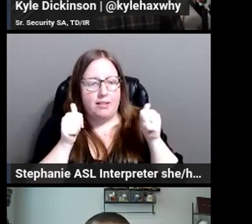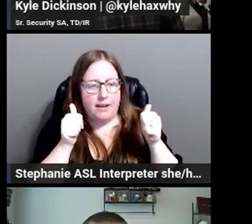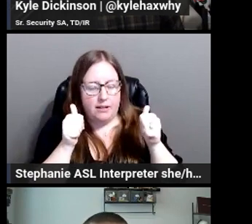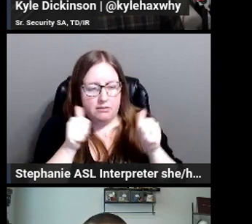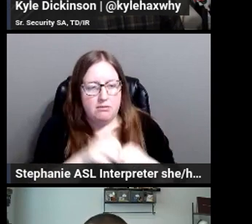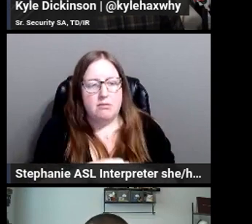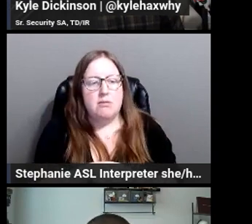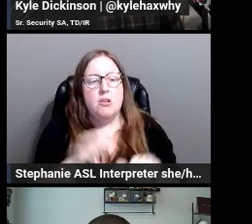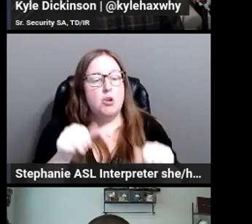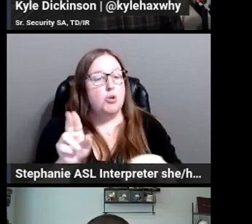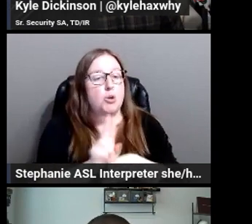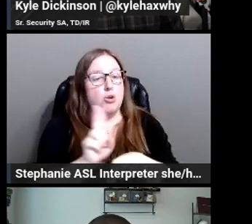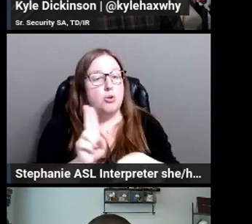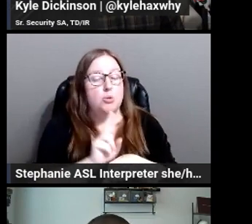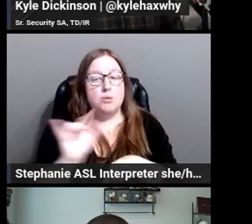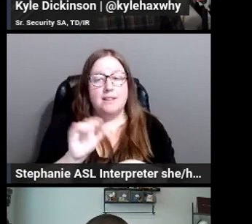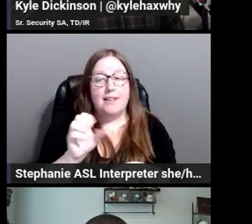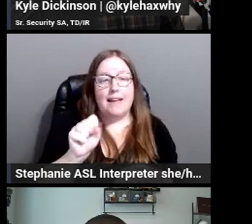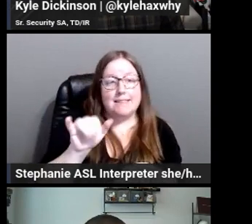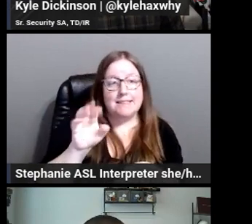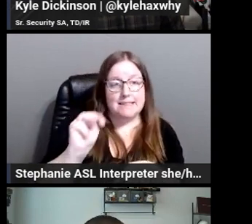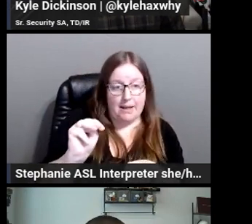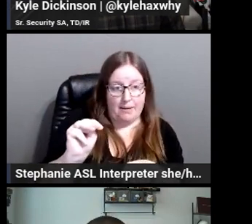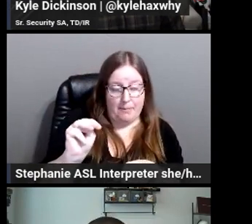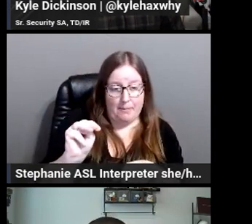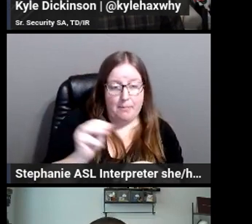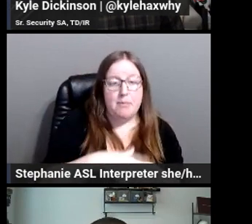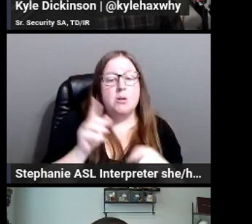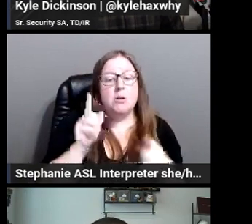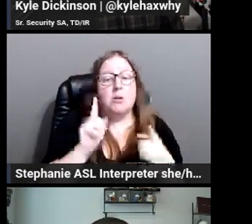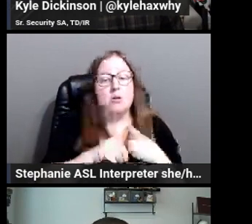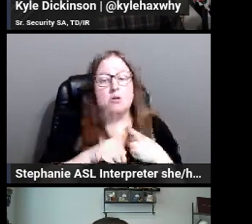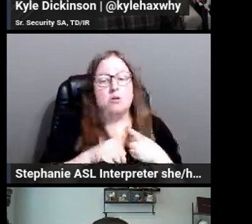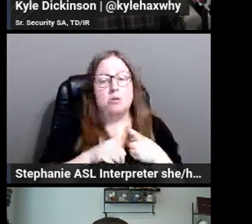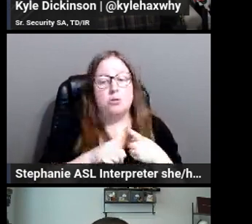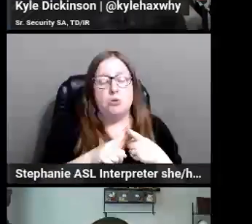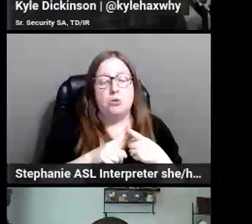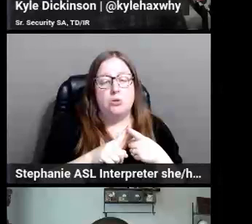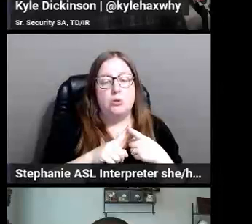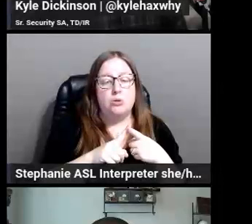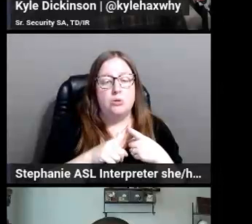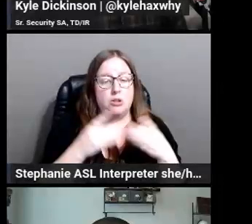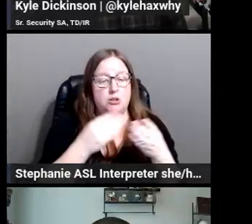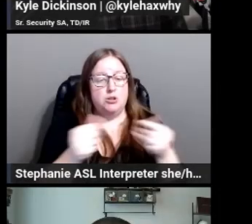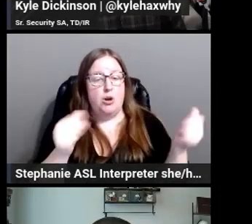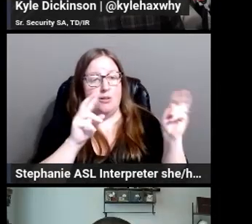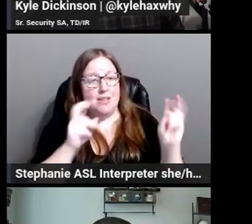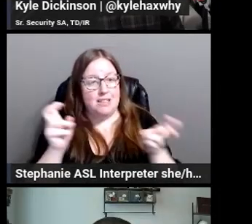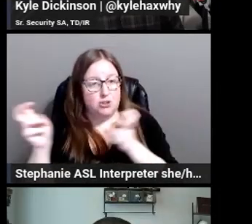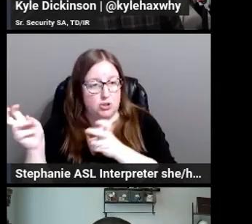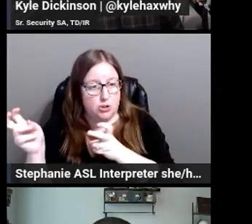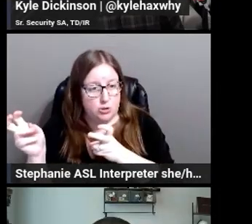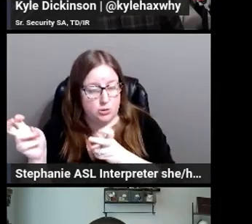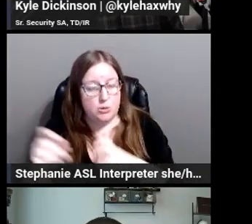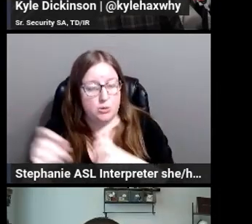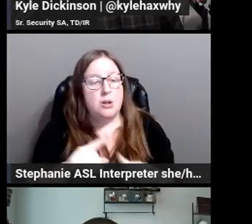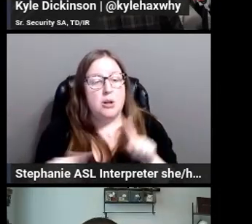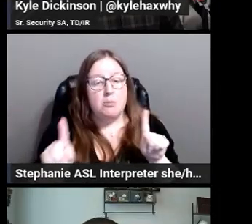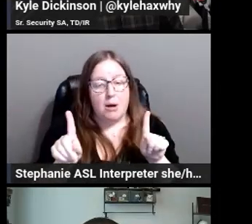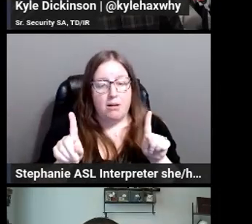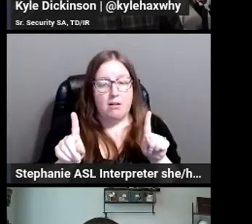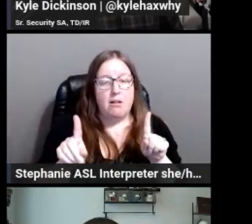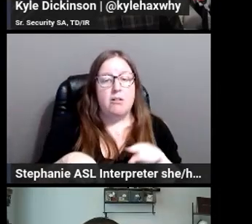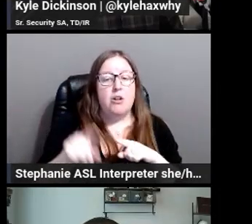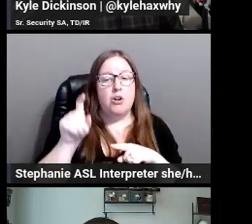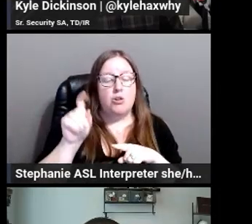could use something like a SIM in order to solve the issue, but you'd have